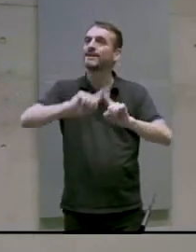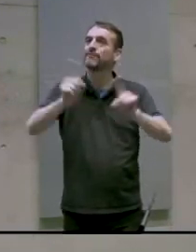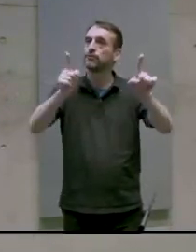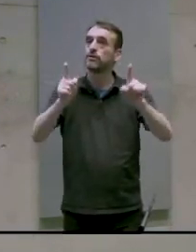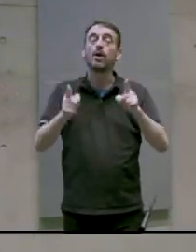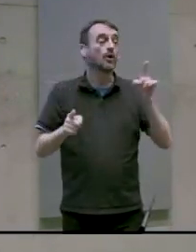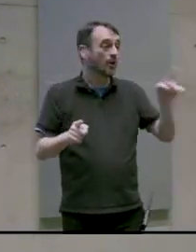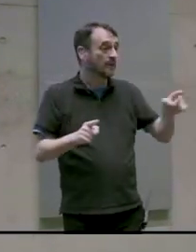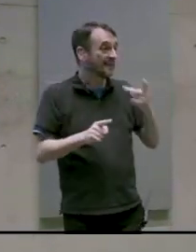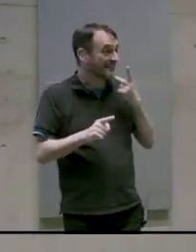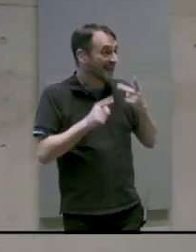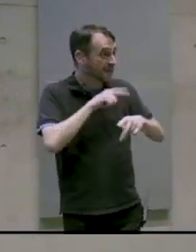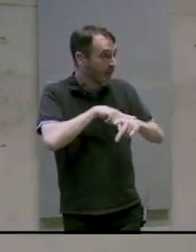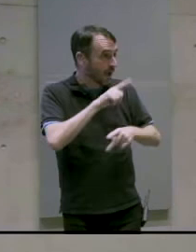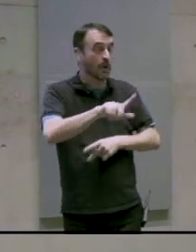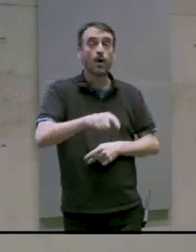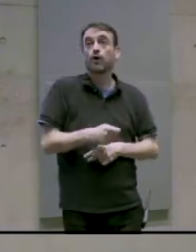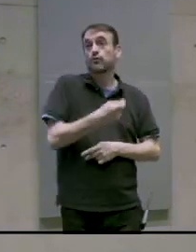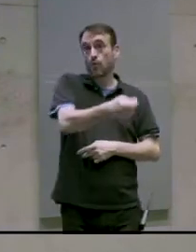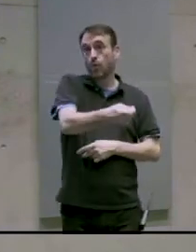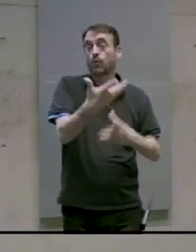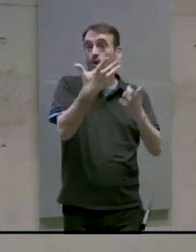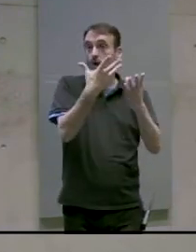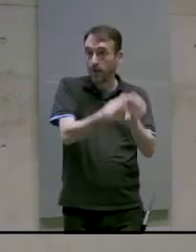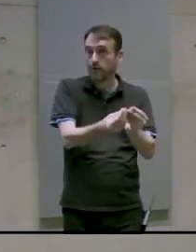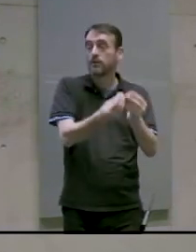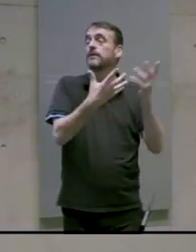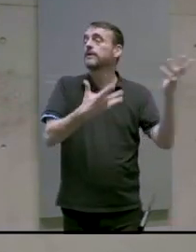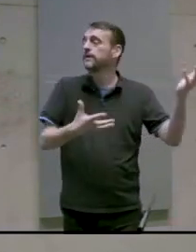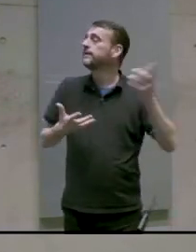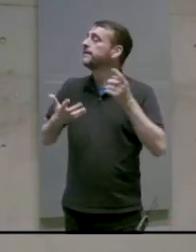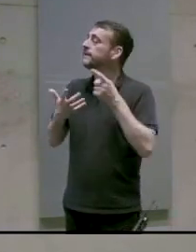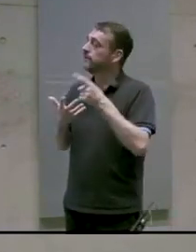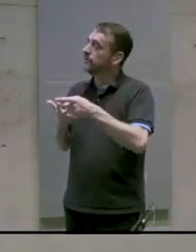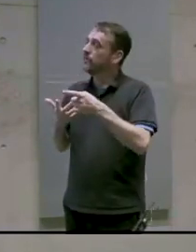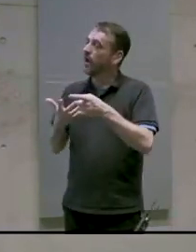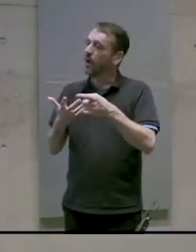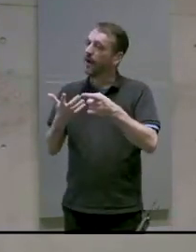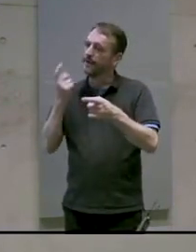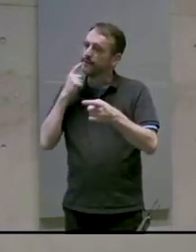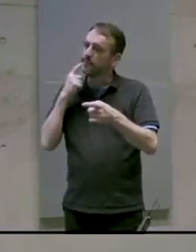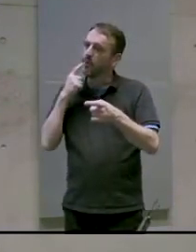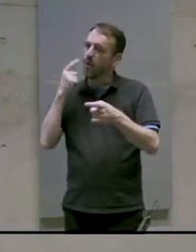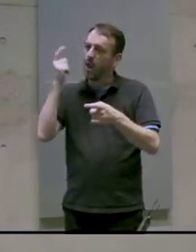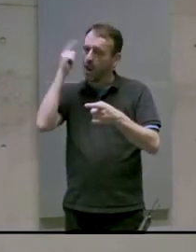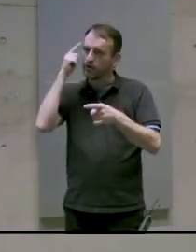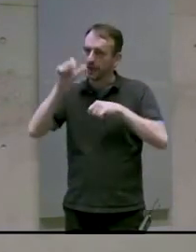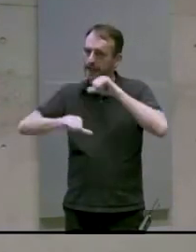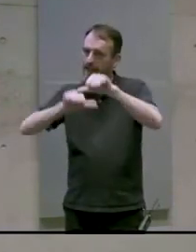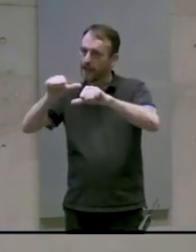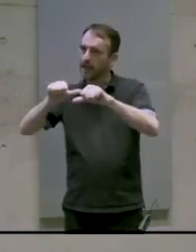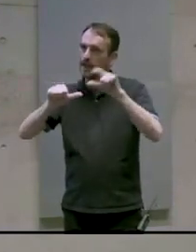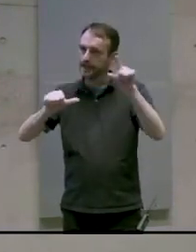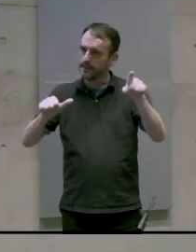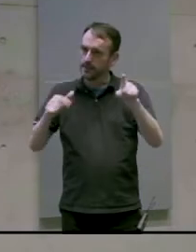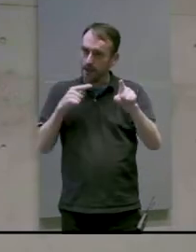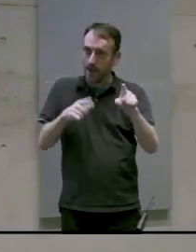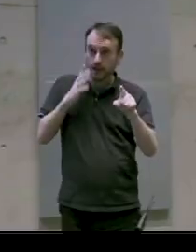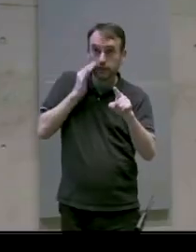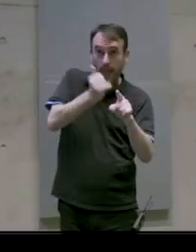sword. So we've got some very simple logic in there, and it's literally like, what weapon are you holding or something you would set